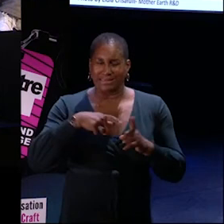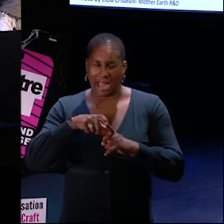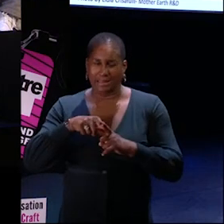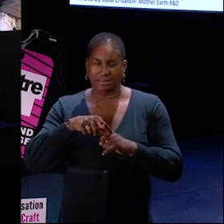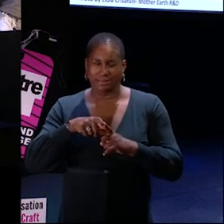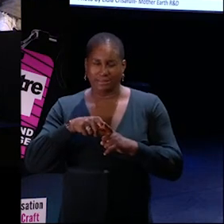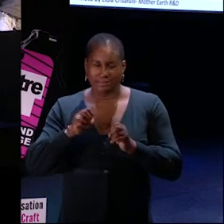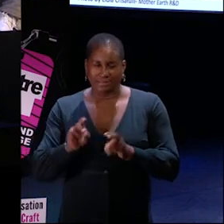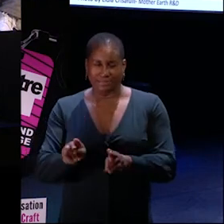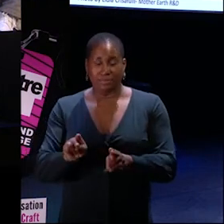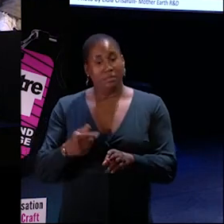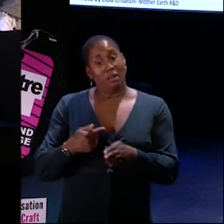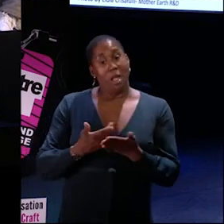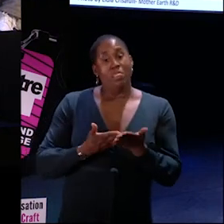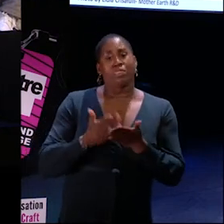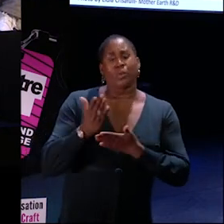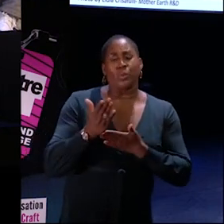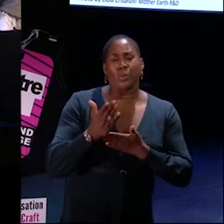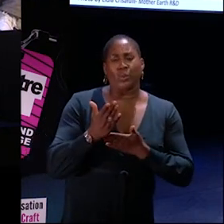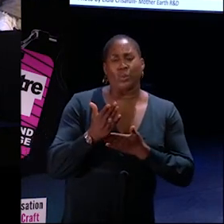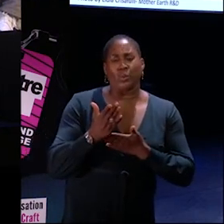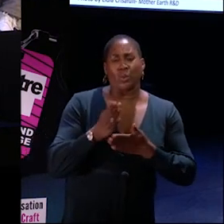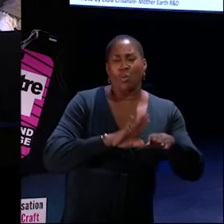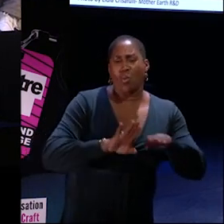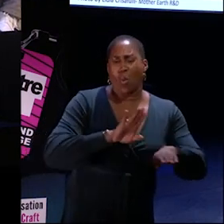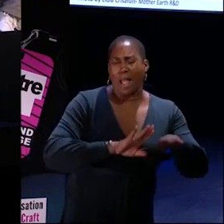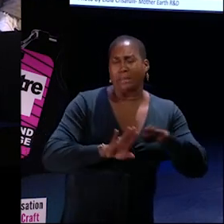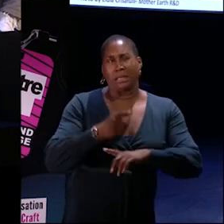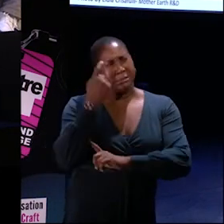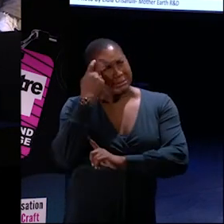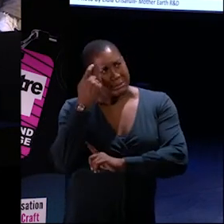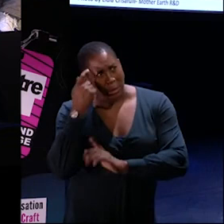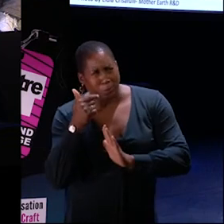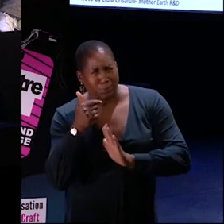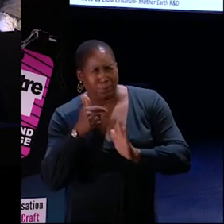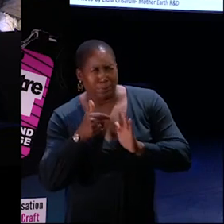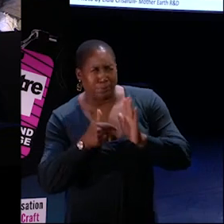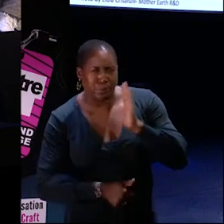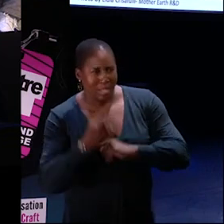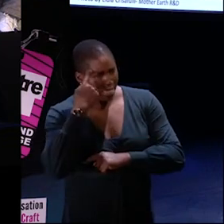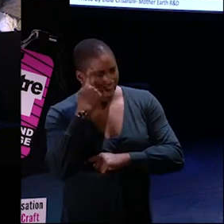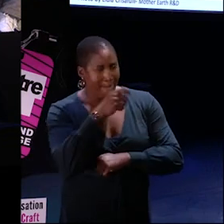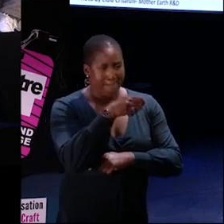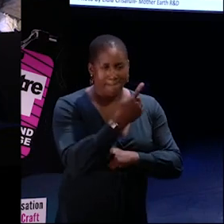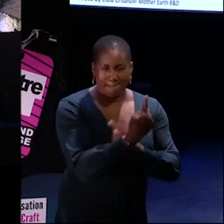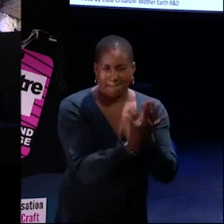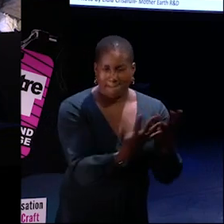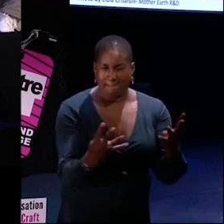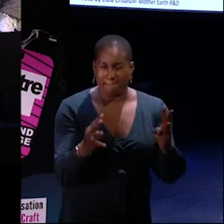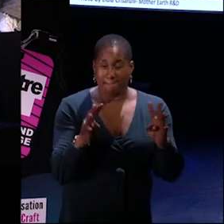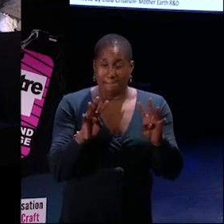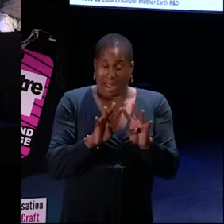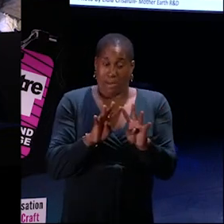what we did do during rehearsals is like we thought more deeply about how the people in the project contribute to the mission of the show,